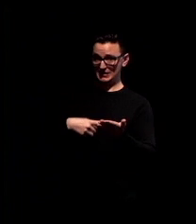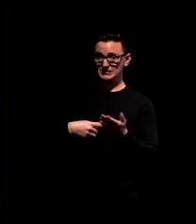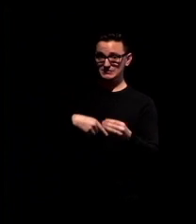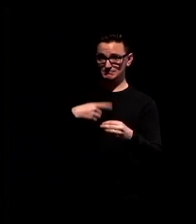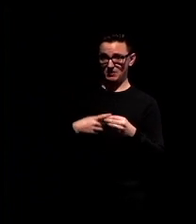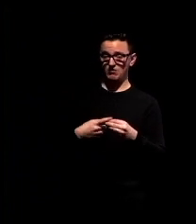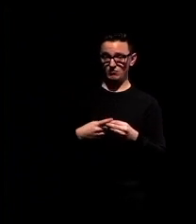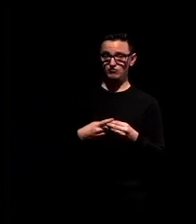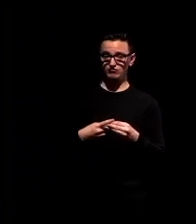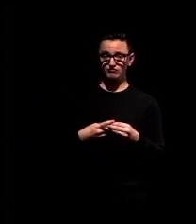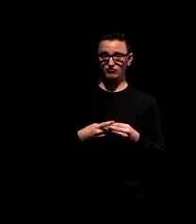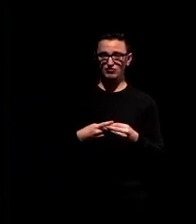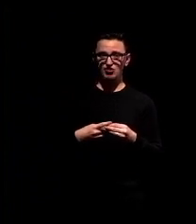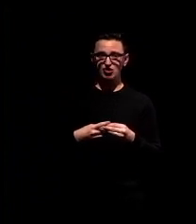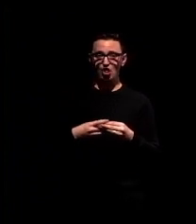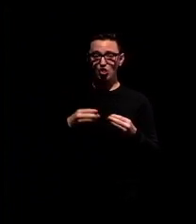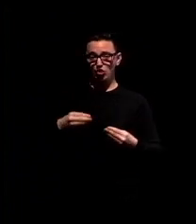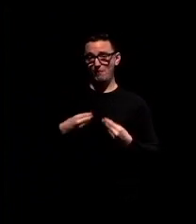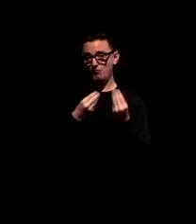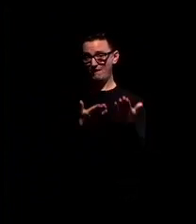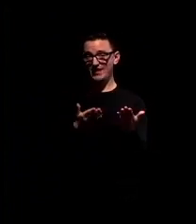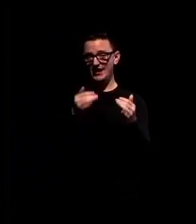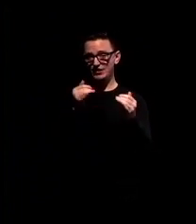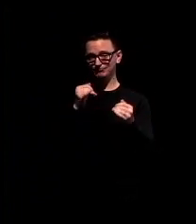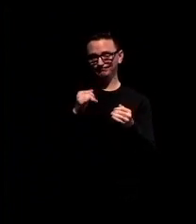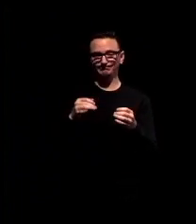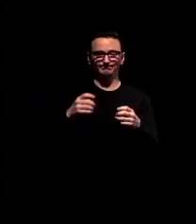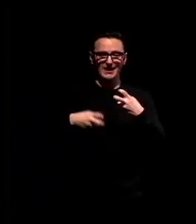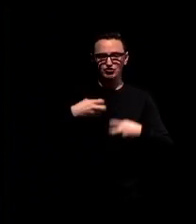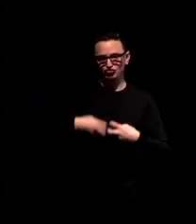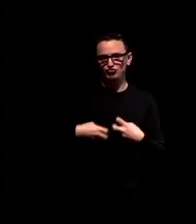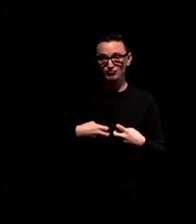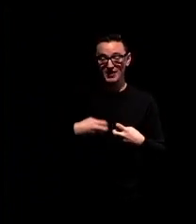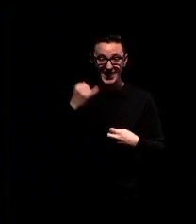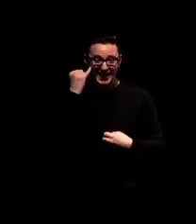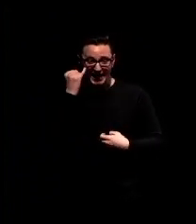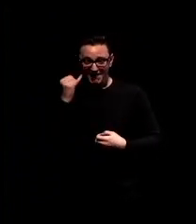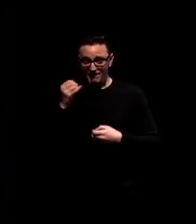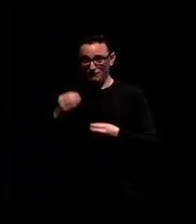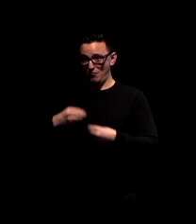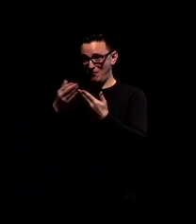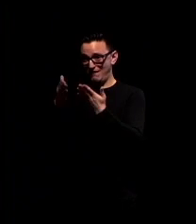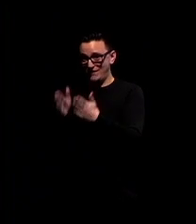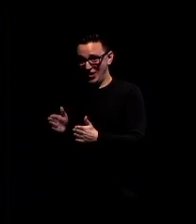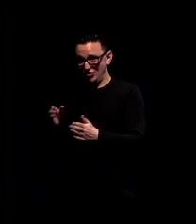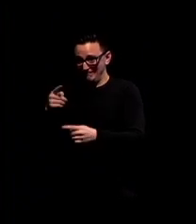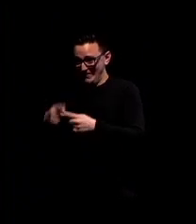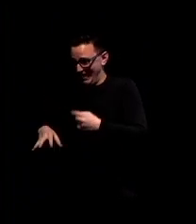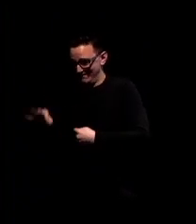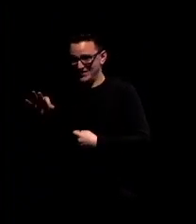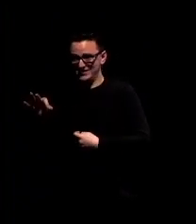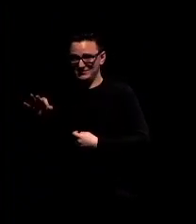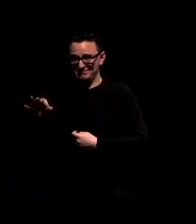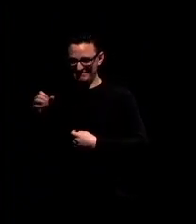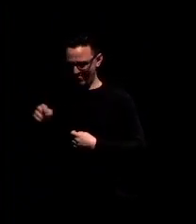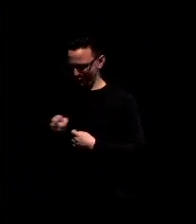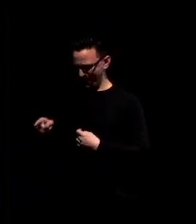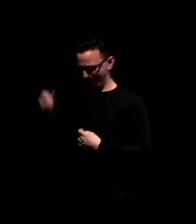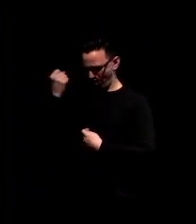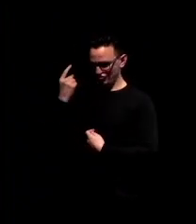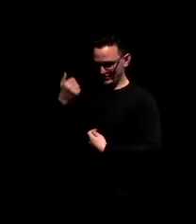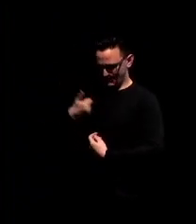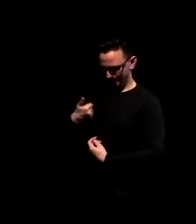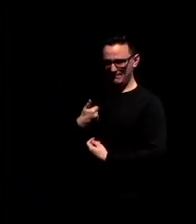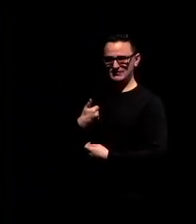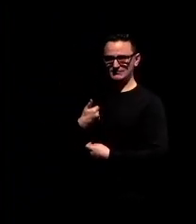more about the kind of the provider issue, because if you can't find a provider that really understands you, you probably aren't going to go